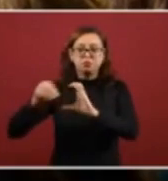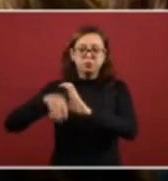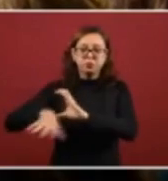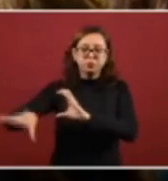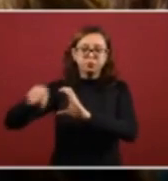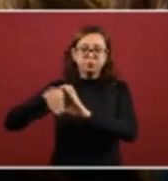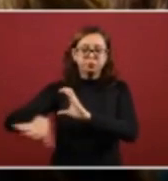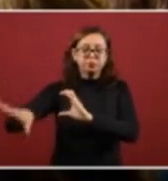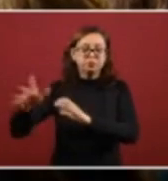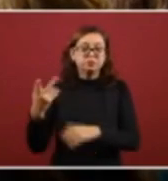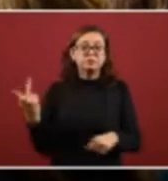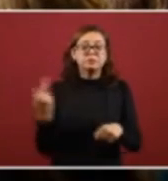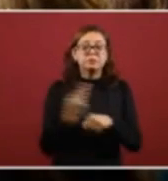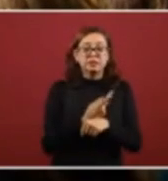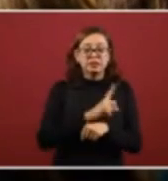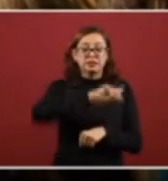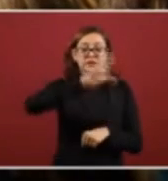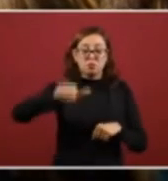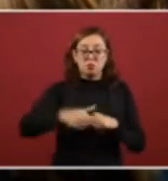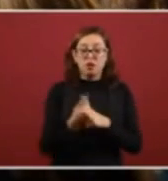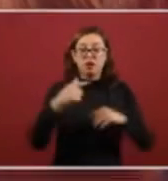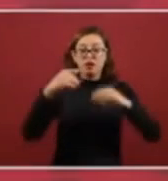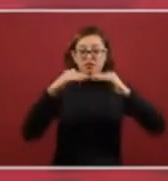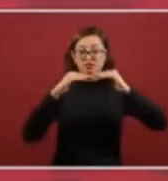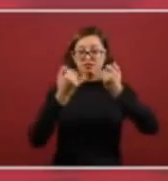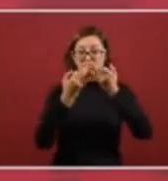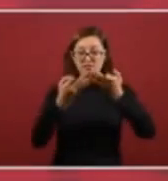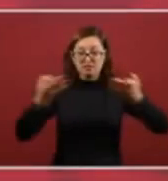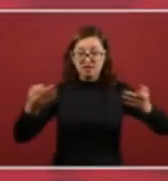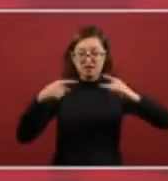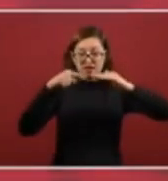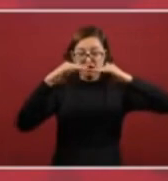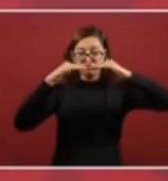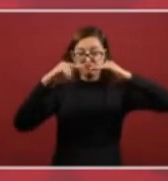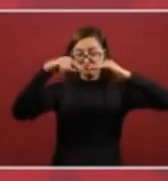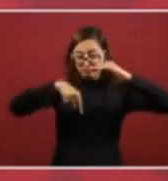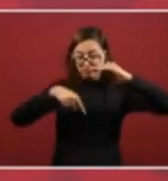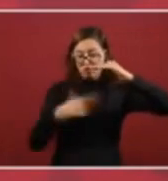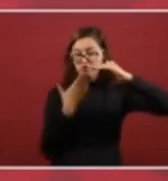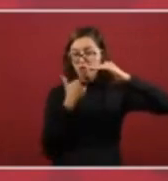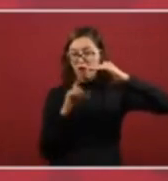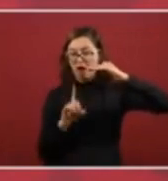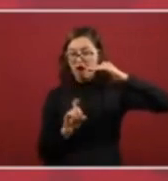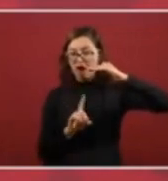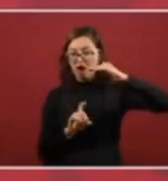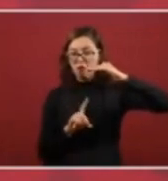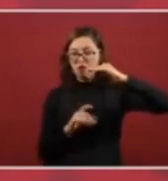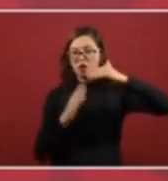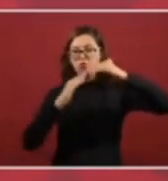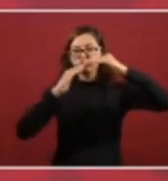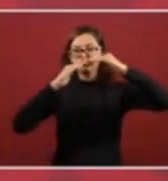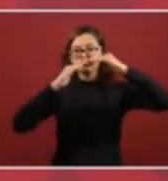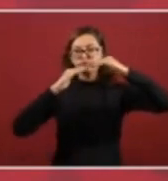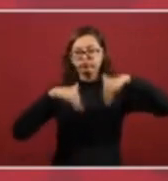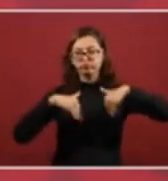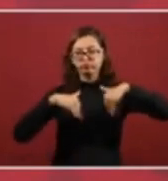And that provokes have